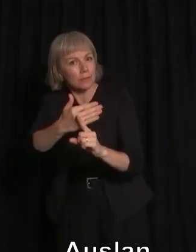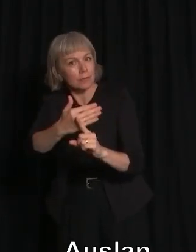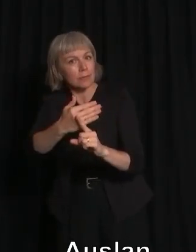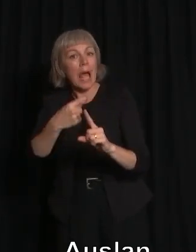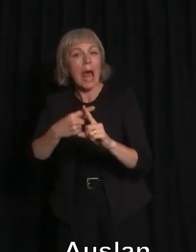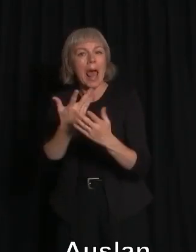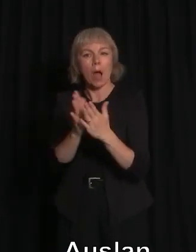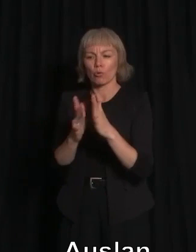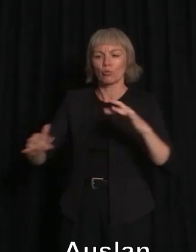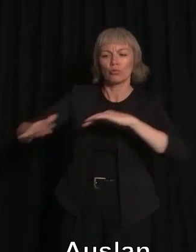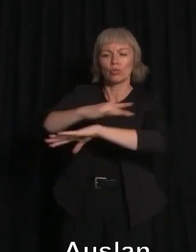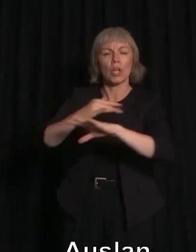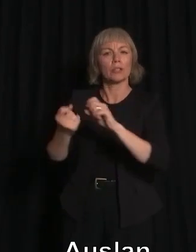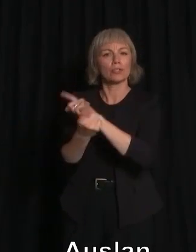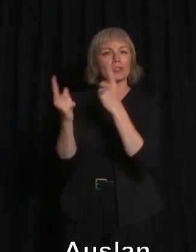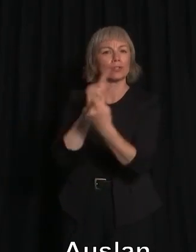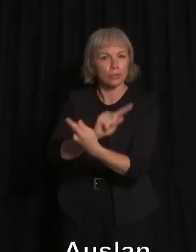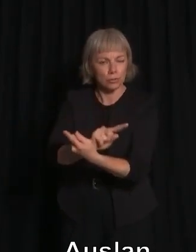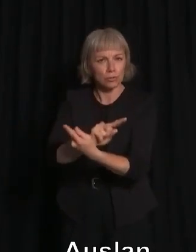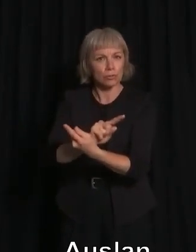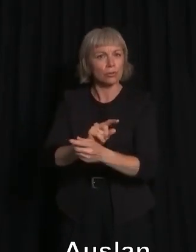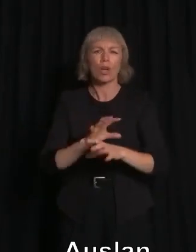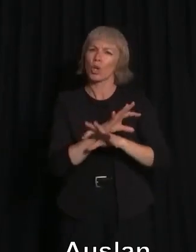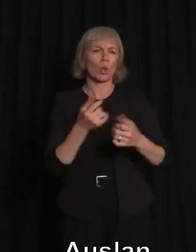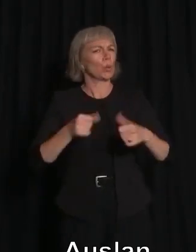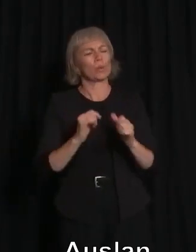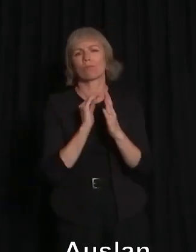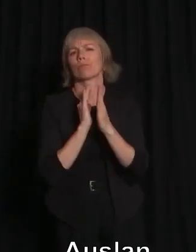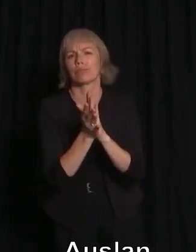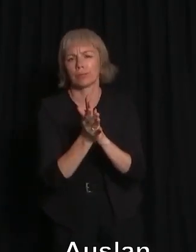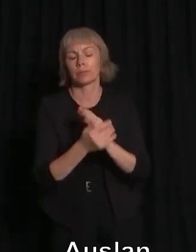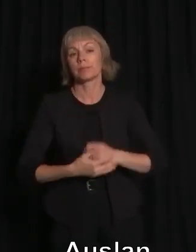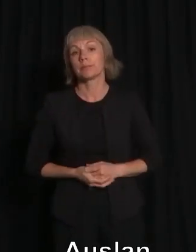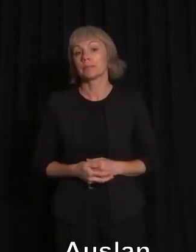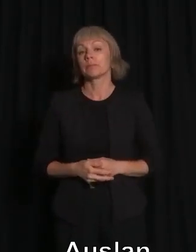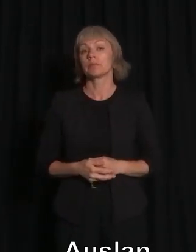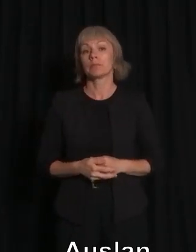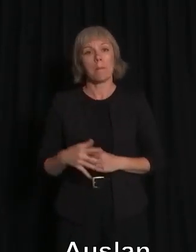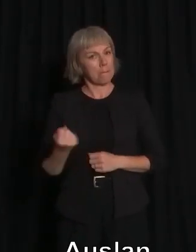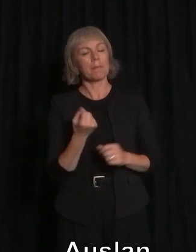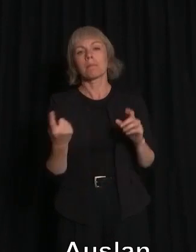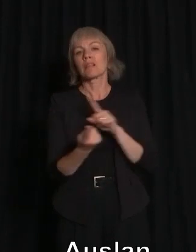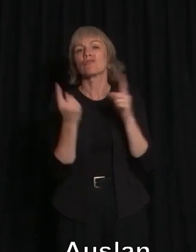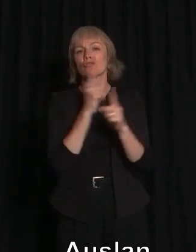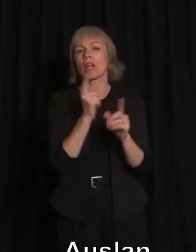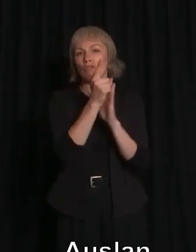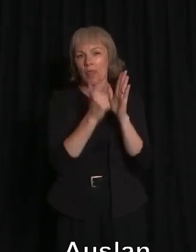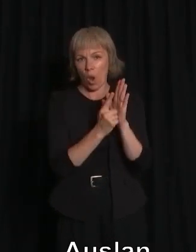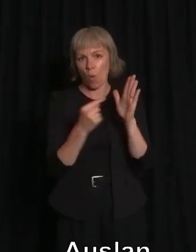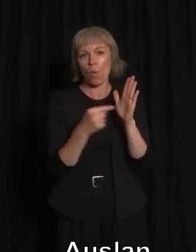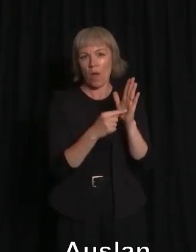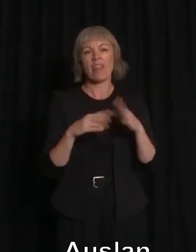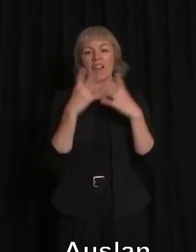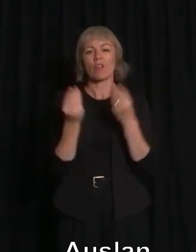of coercive measures. First, we change the laws, then the rest will follow. That act of law